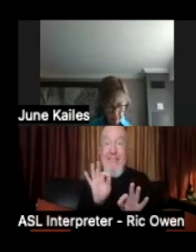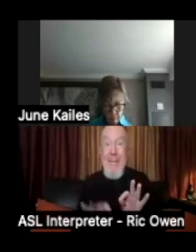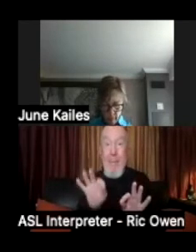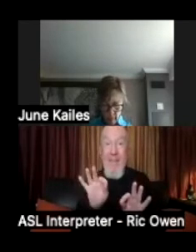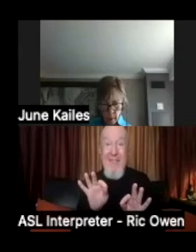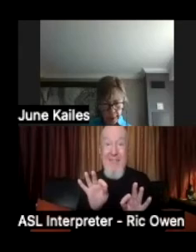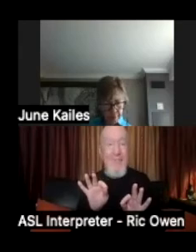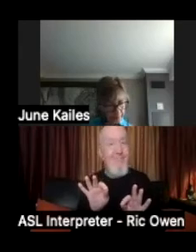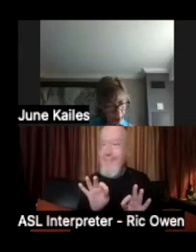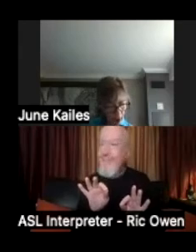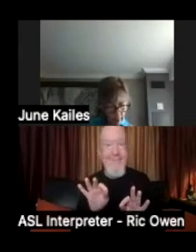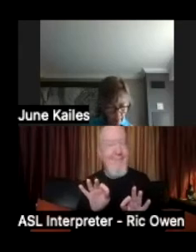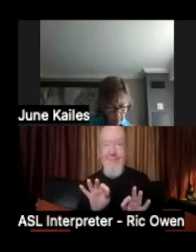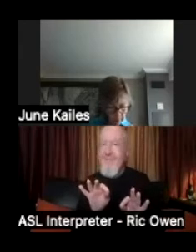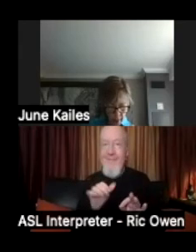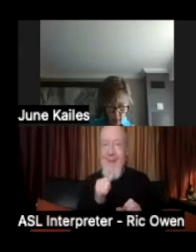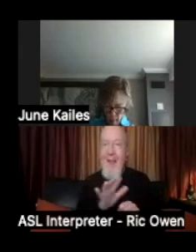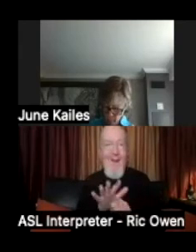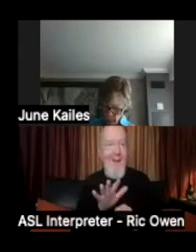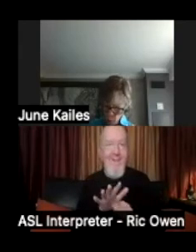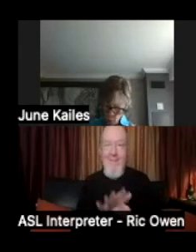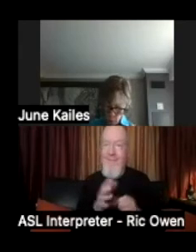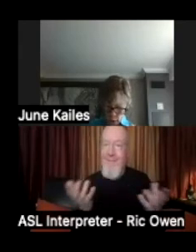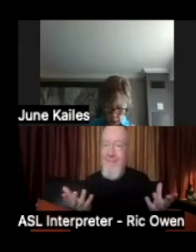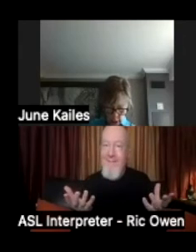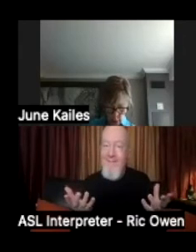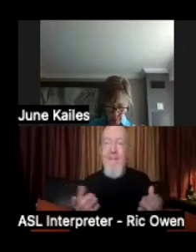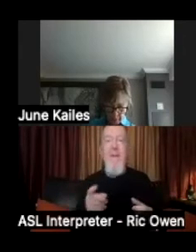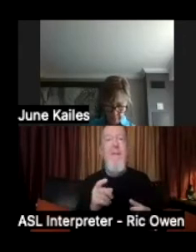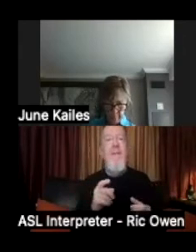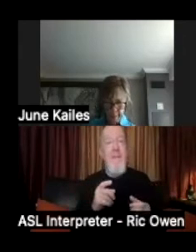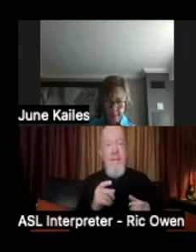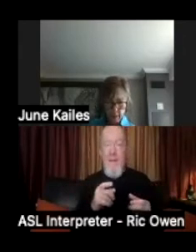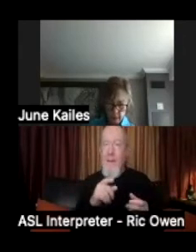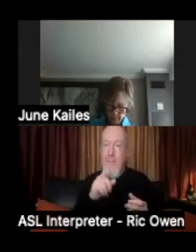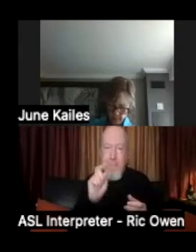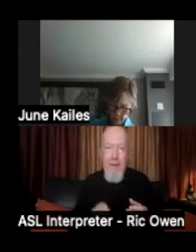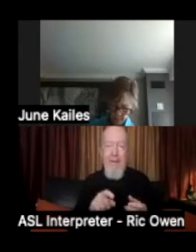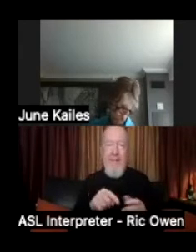enough. It's gotta be much more specific.